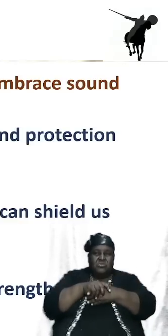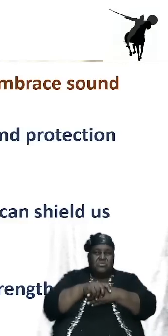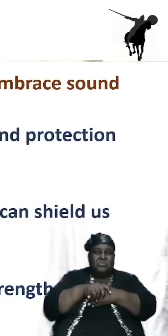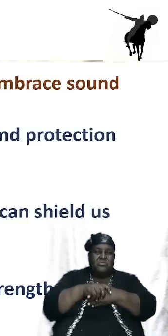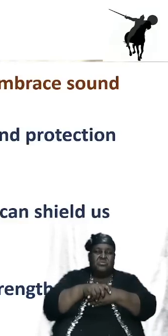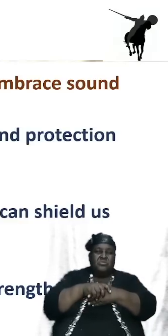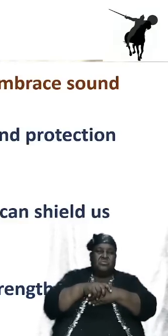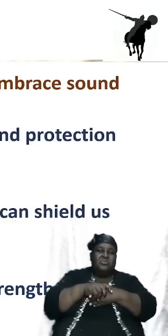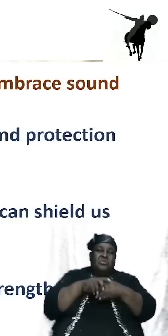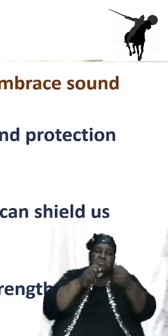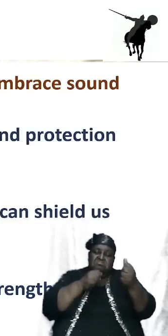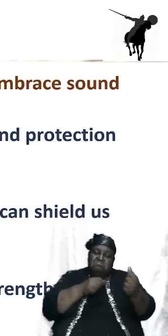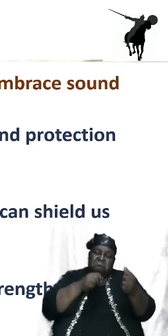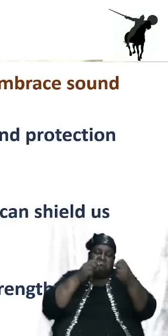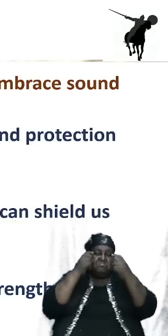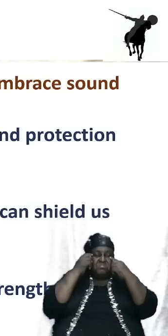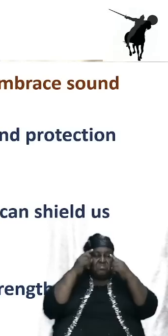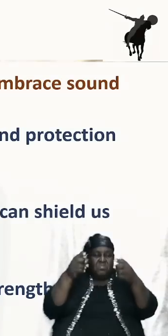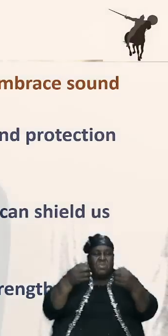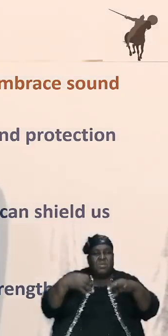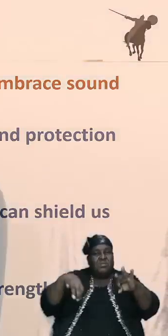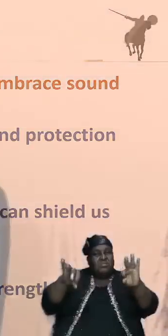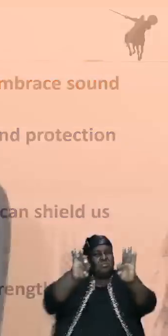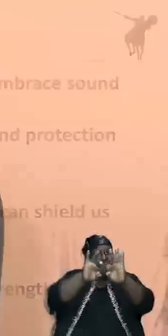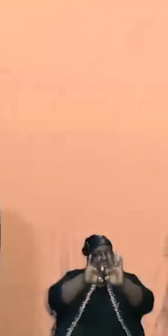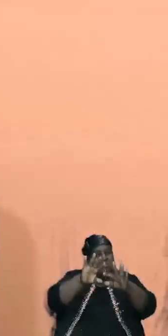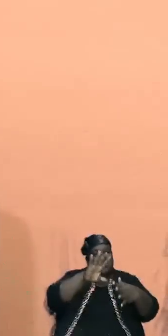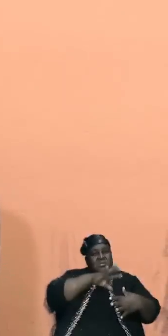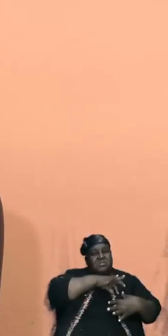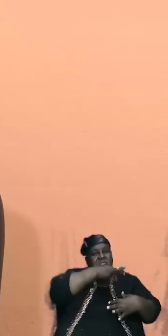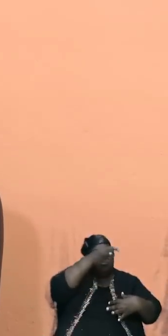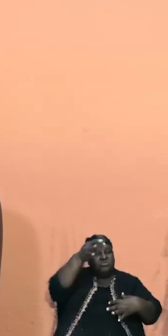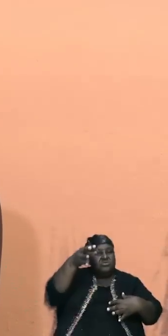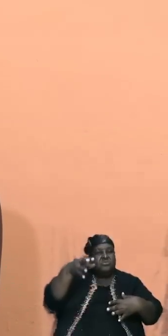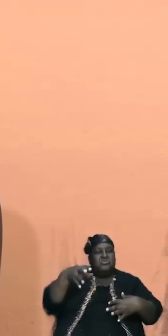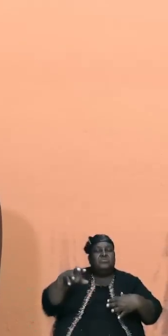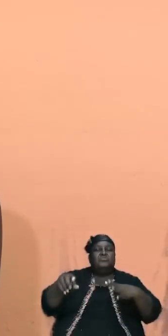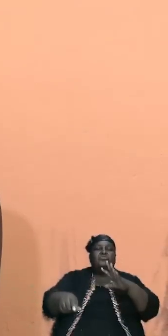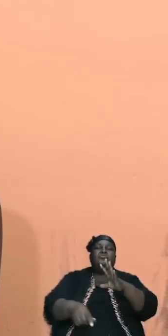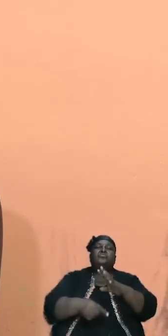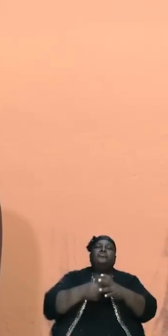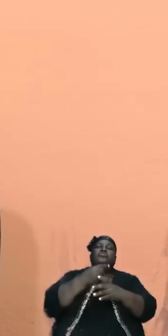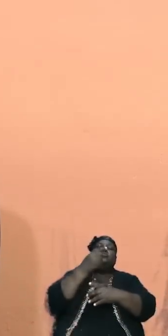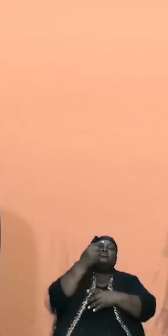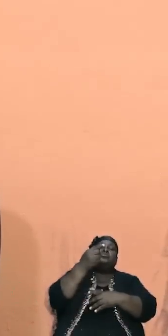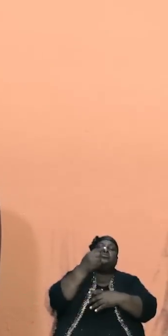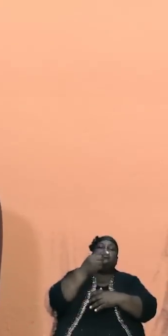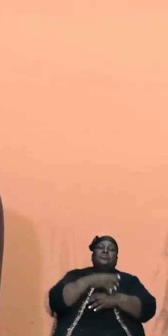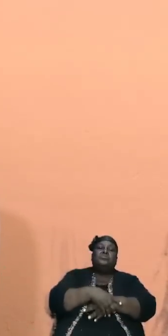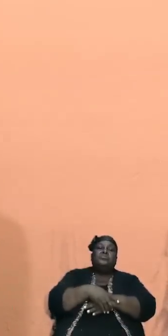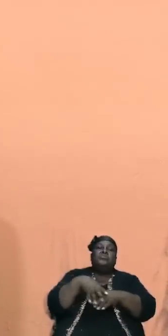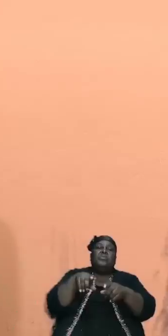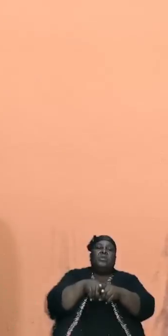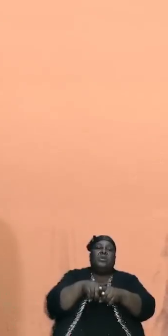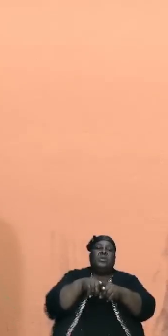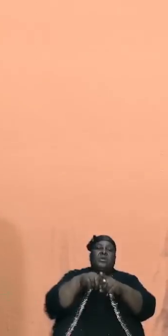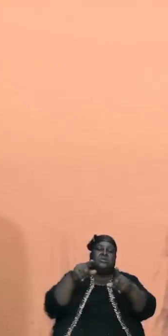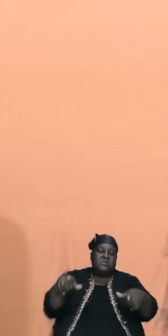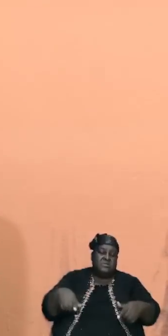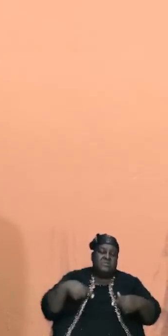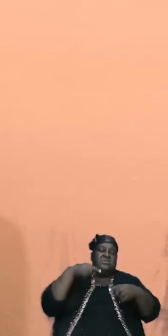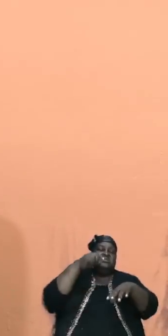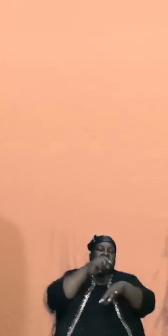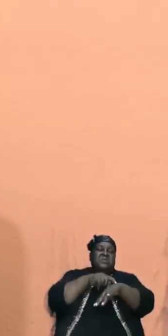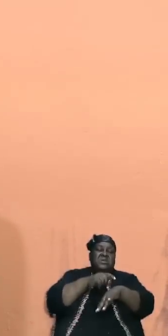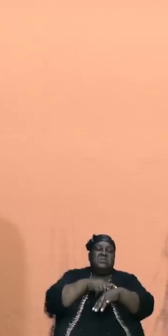doctrine is critical to our spiritual growth and our protection from falsehood. Amen. As we live in this time, we need to say that,